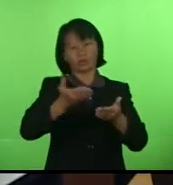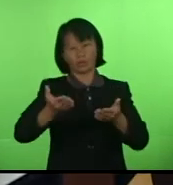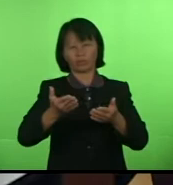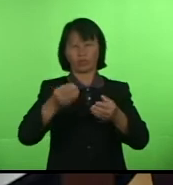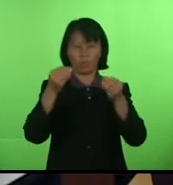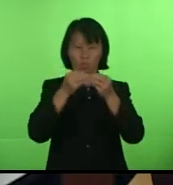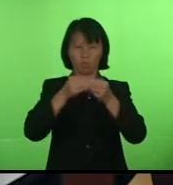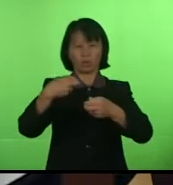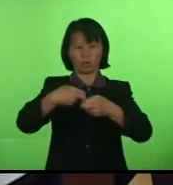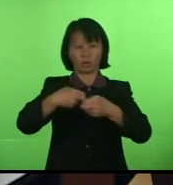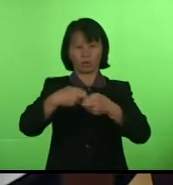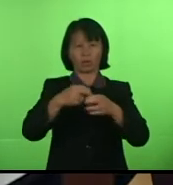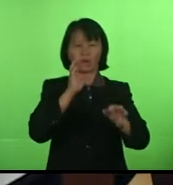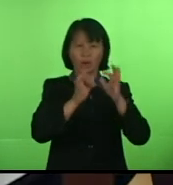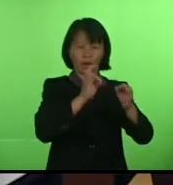to write